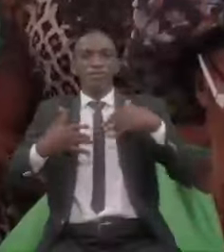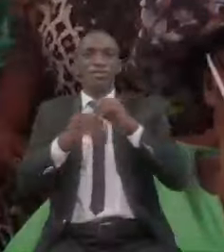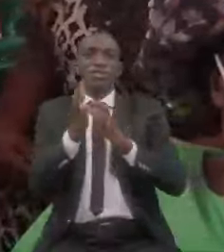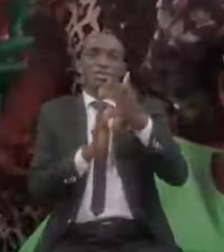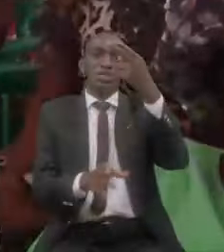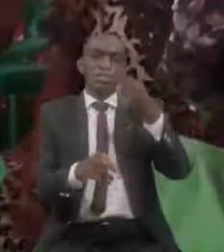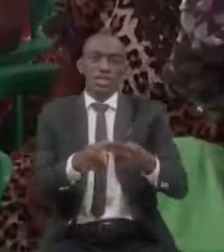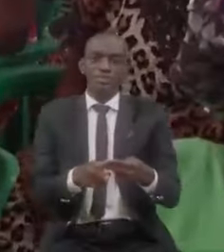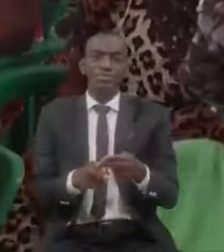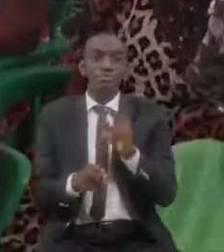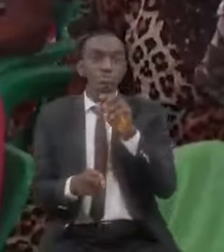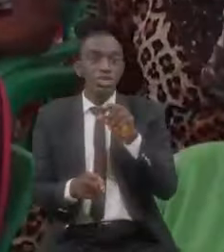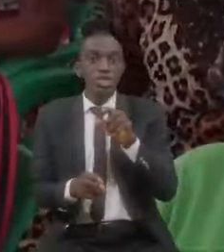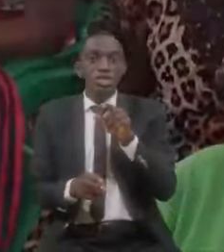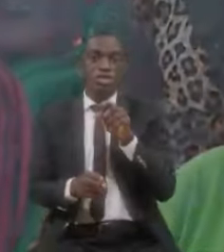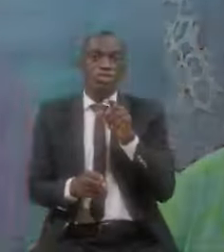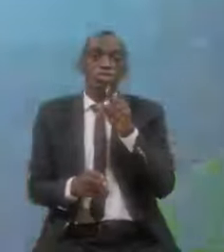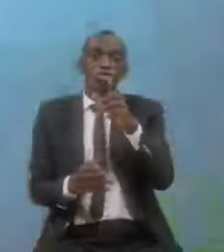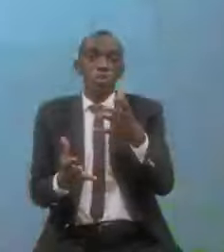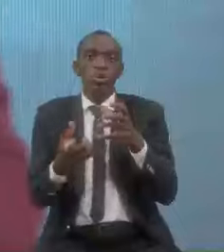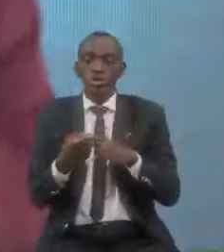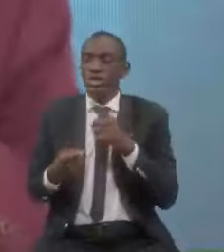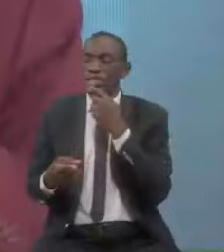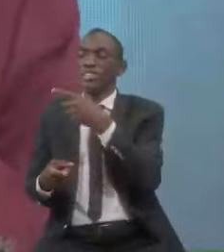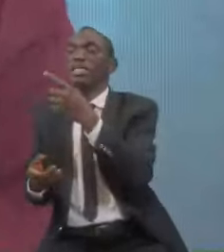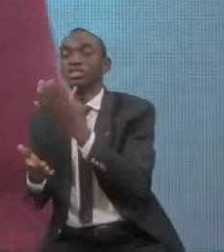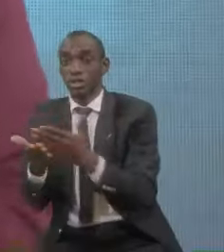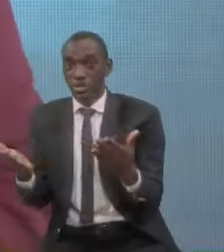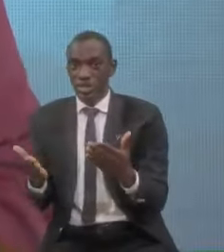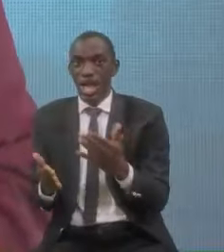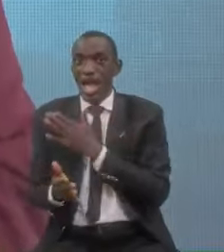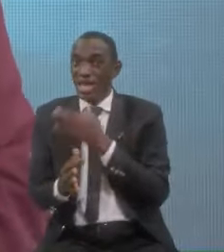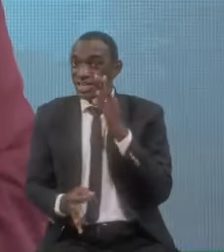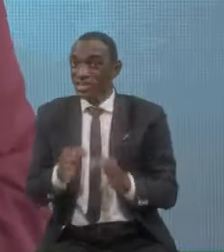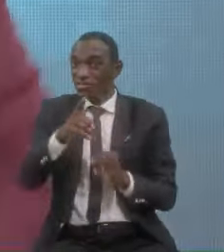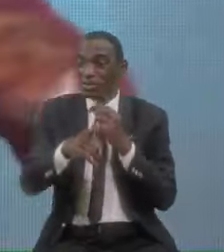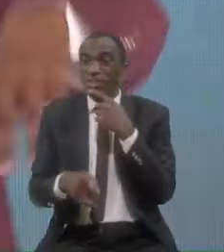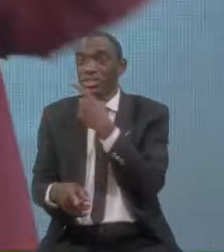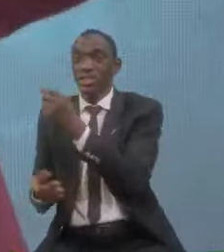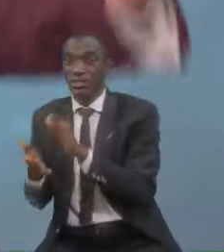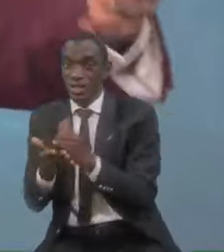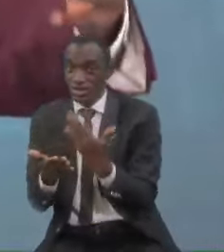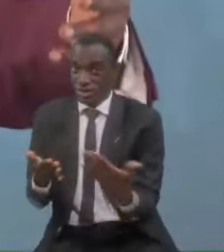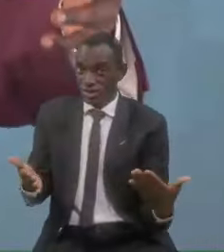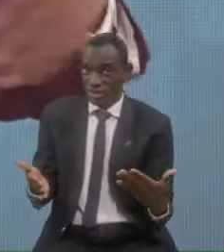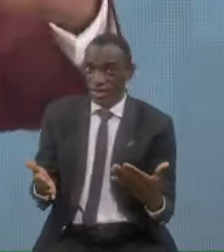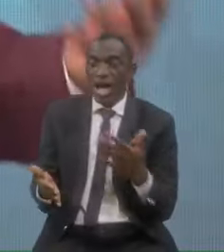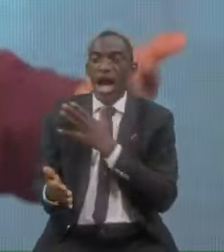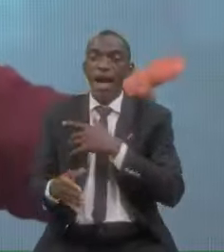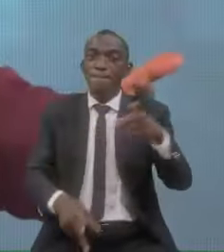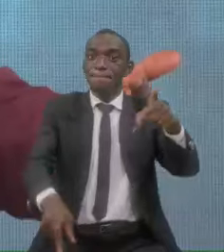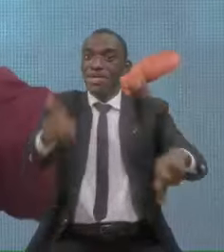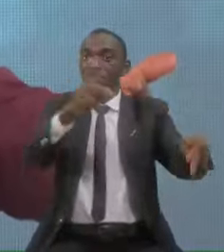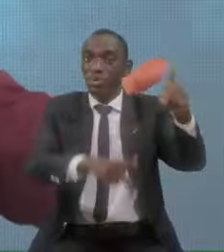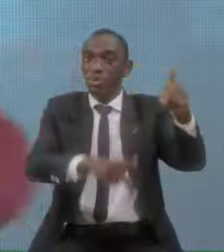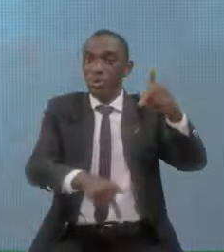You wanted to say something, and if you said that thing, and the people